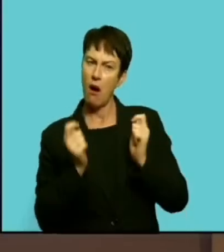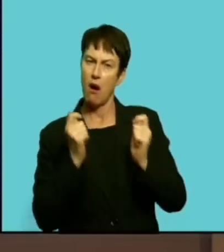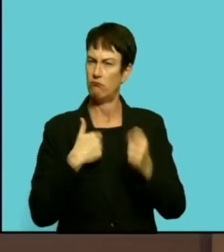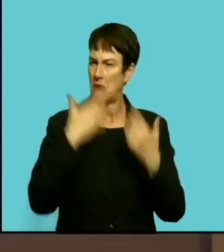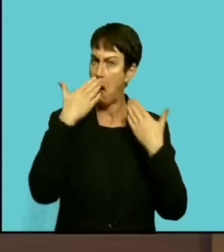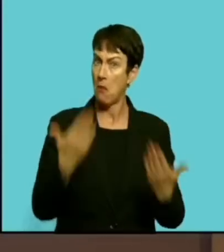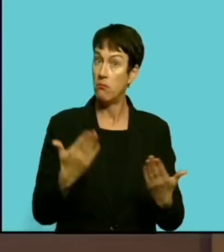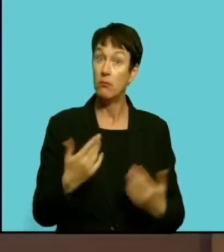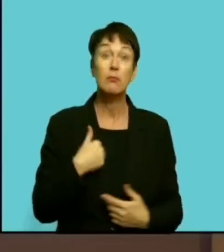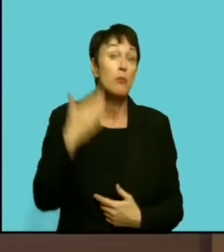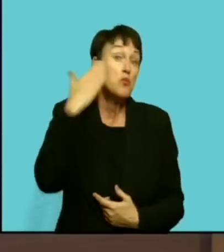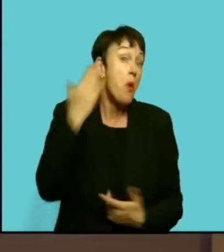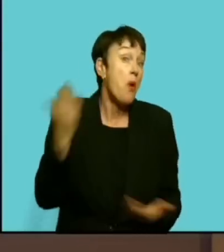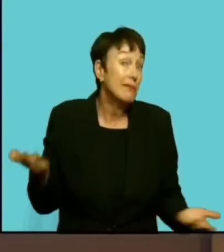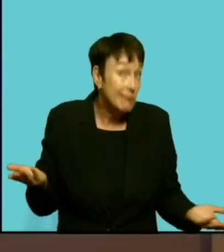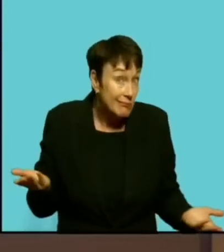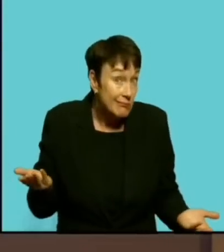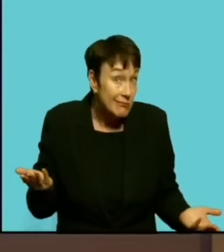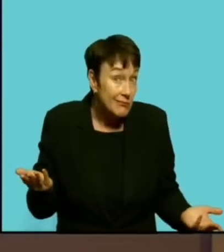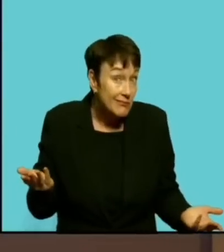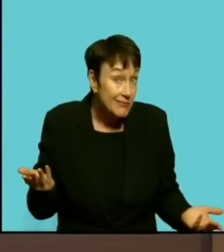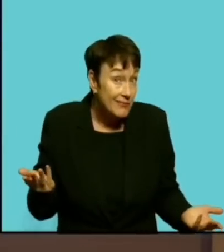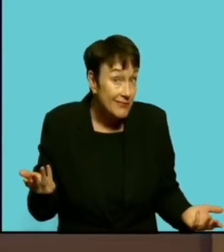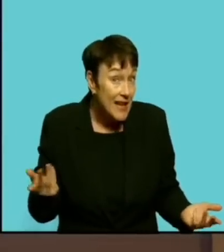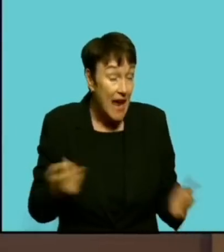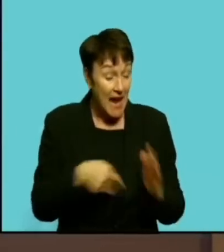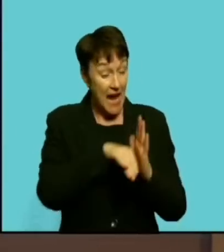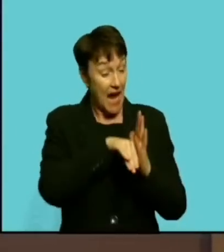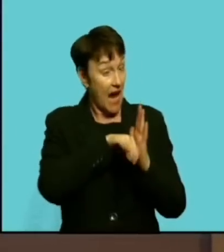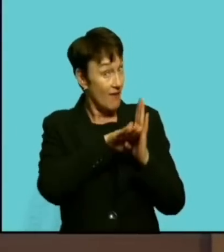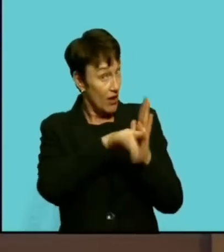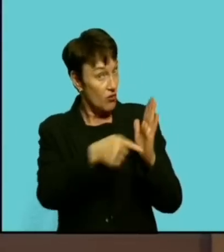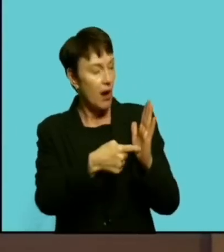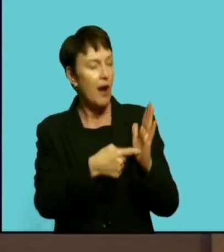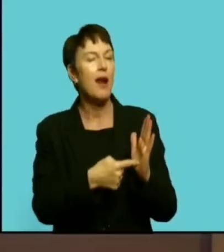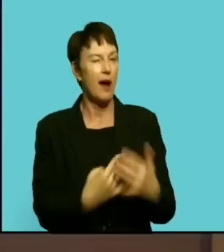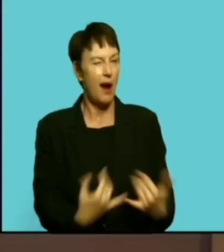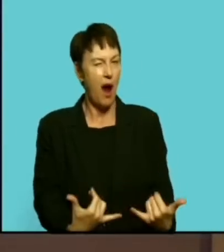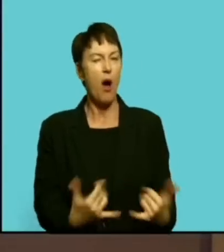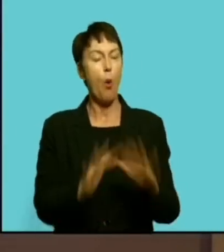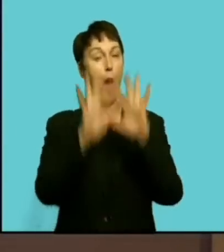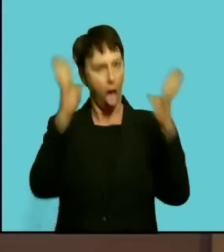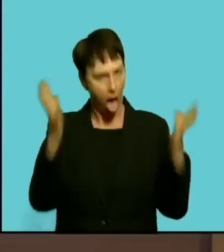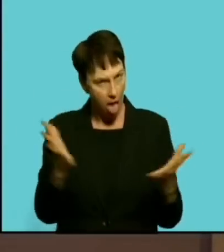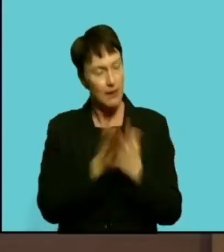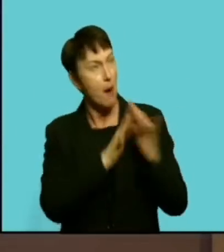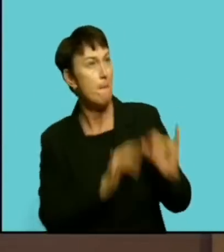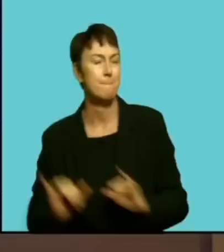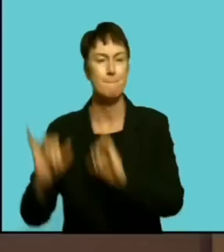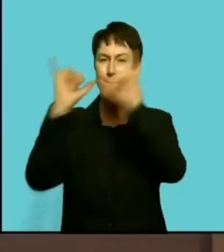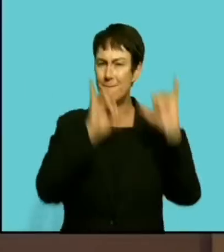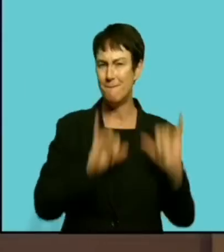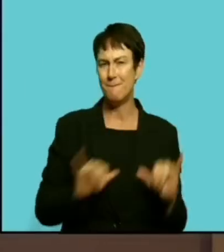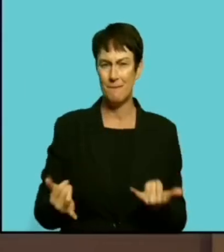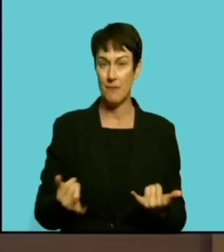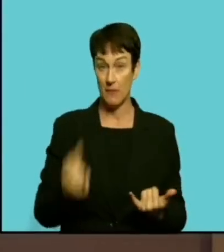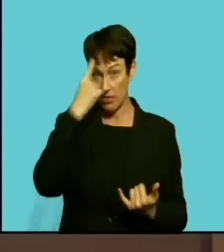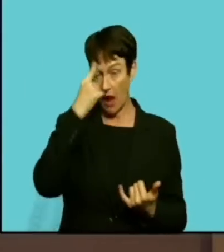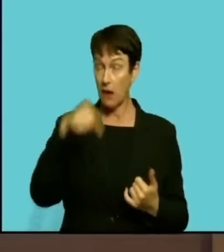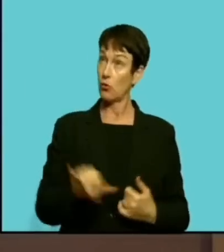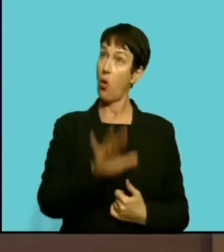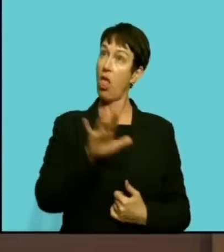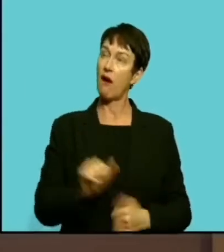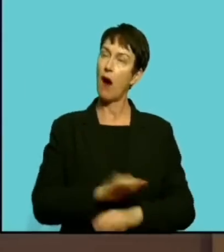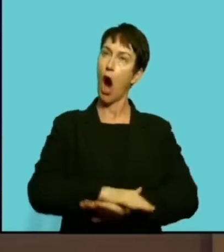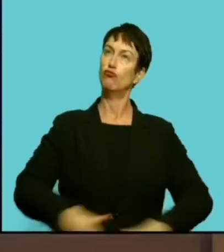is that inflation is currently an issue globally, and we are no exception.